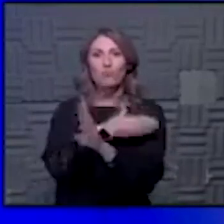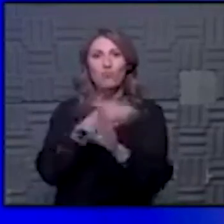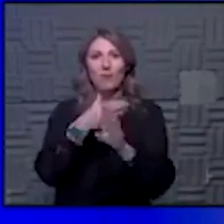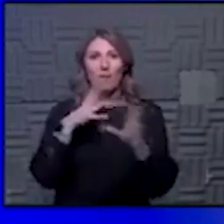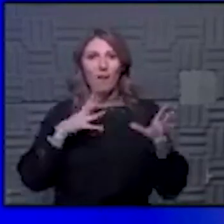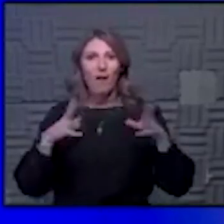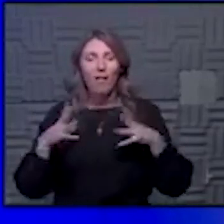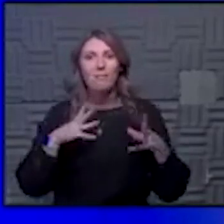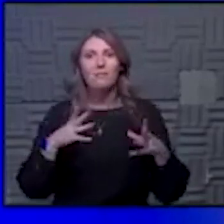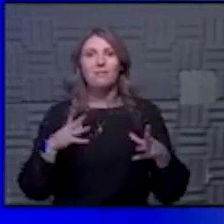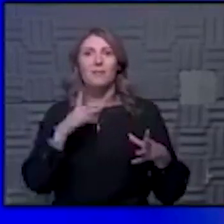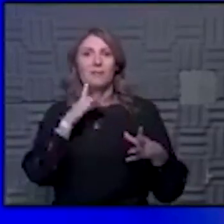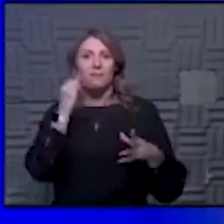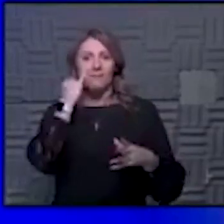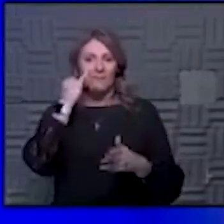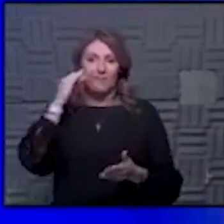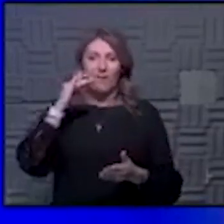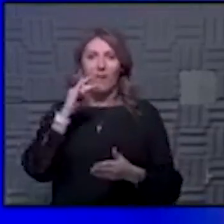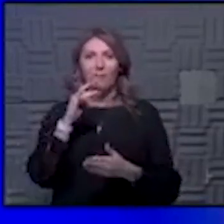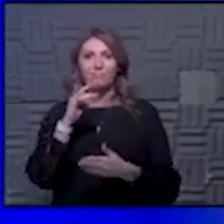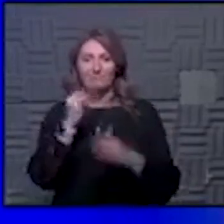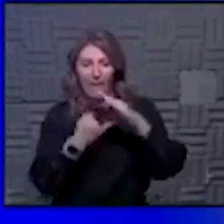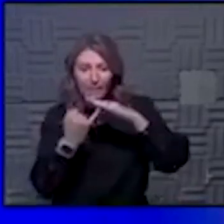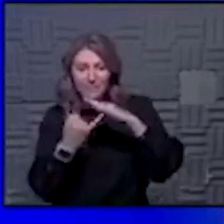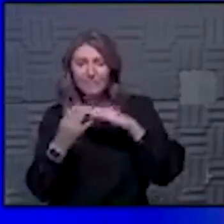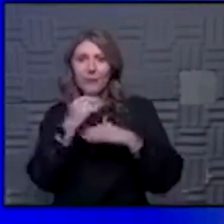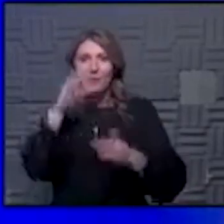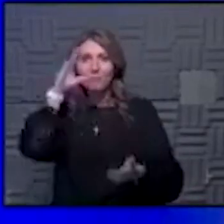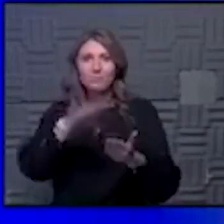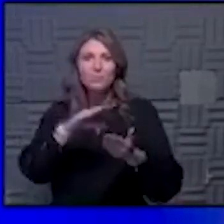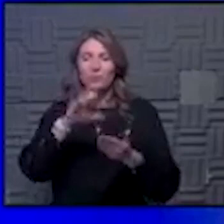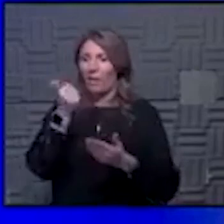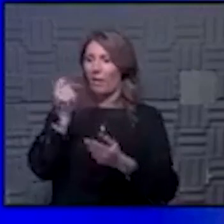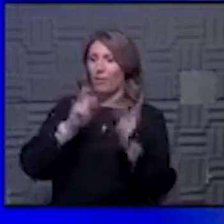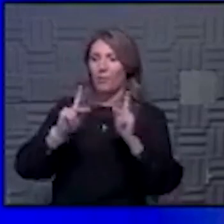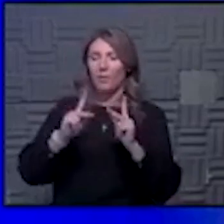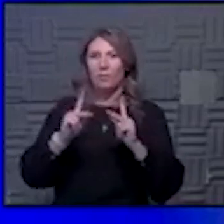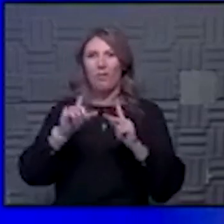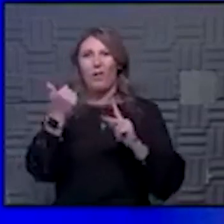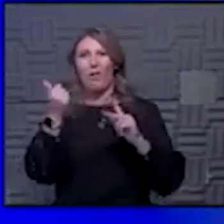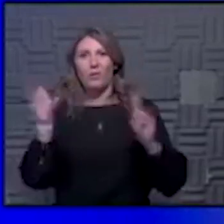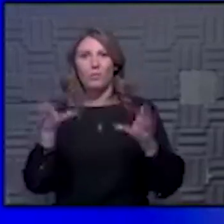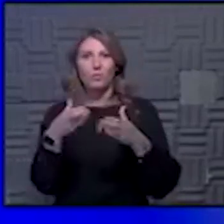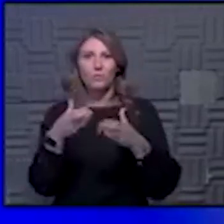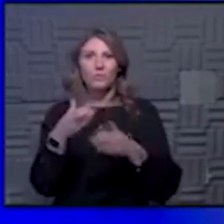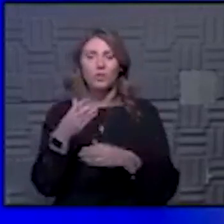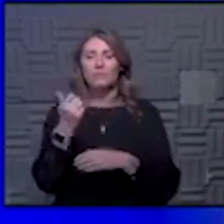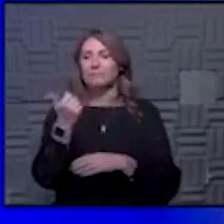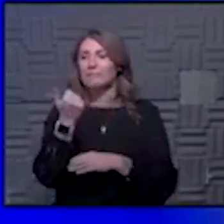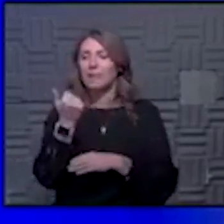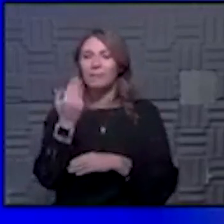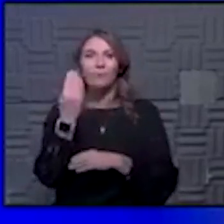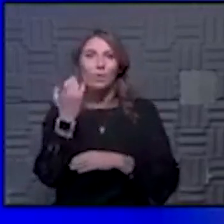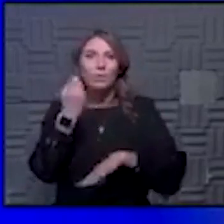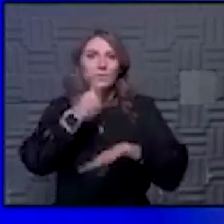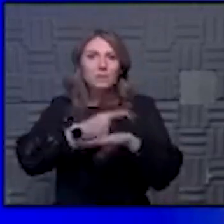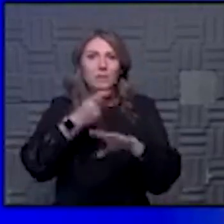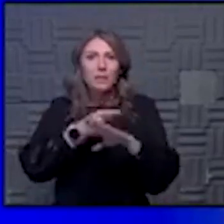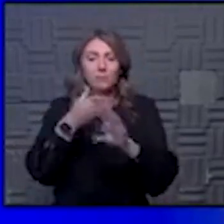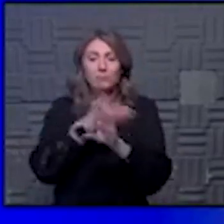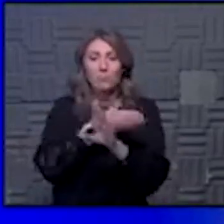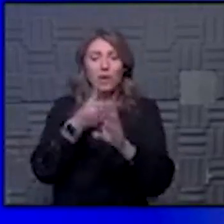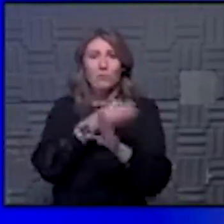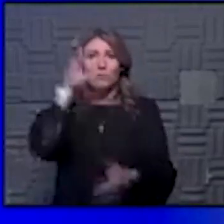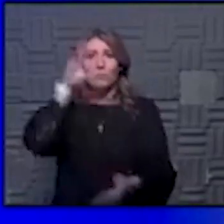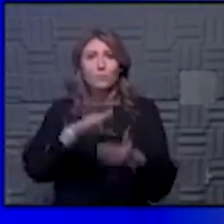You know, if you can isolate or reduce your interactions with other people and other groups for 10 to 14 days prior to that, you're reducing the